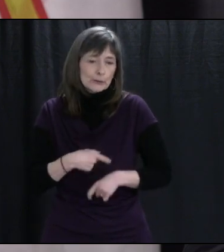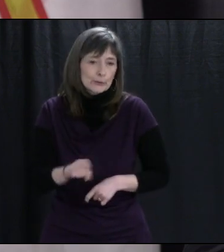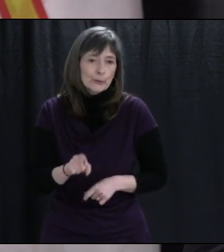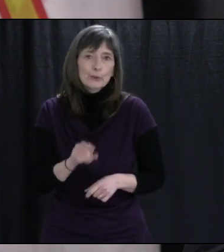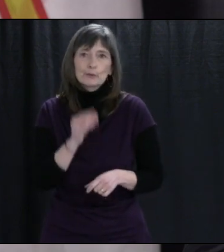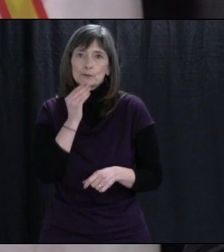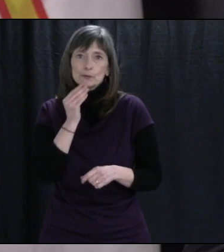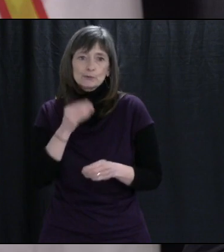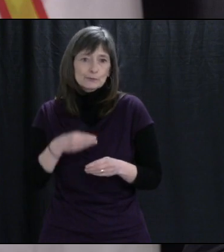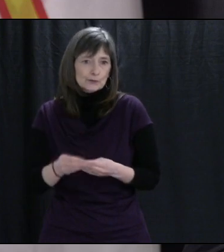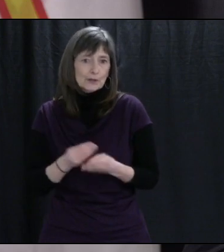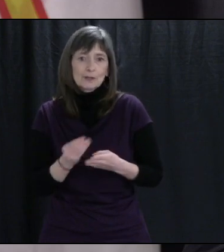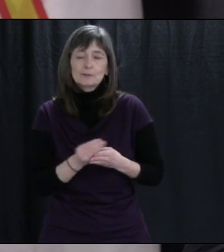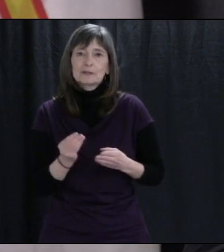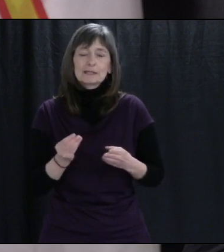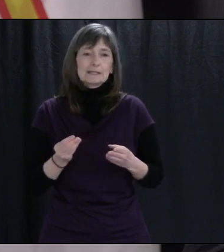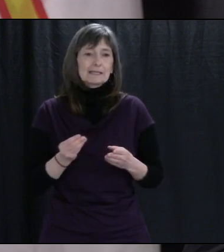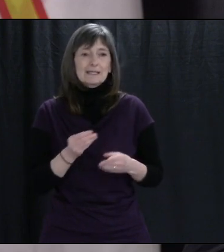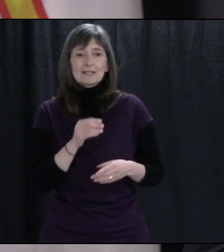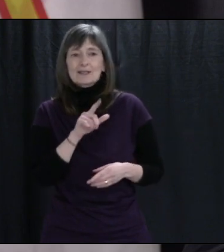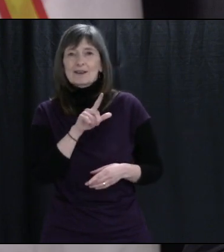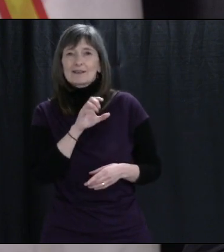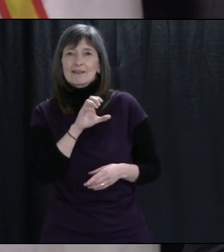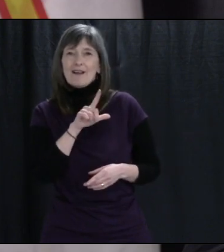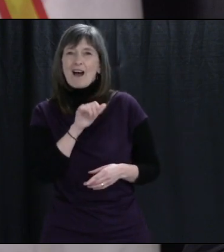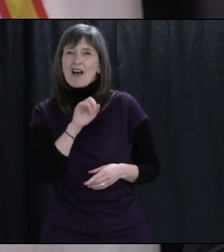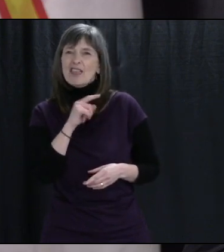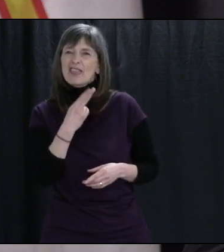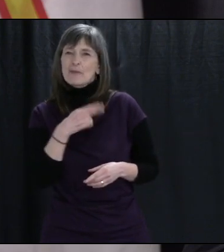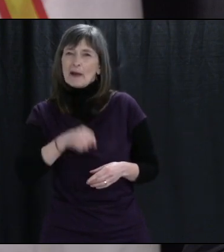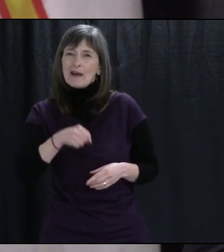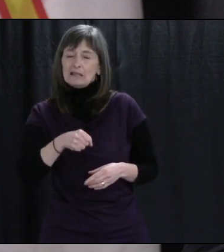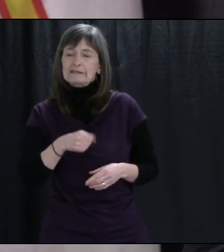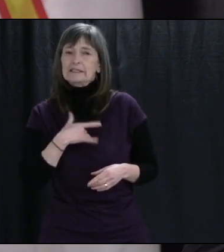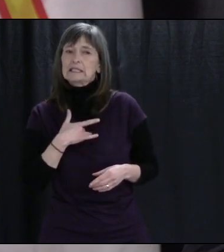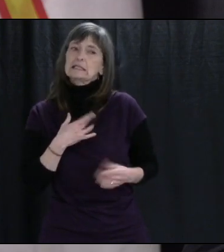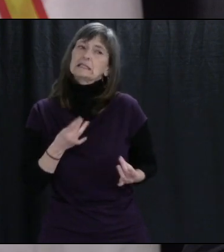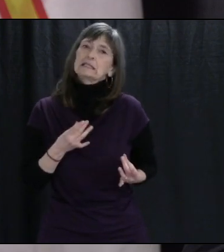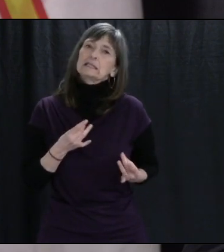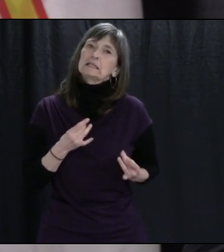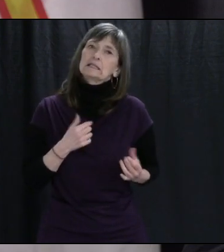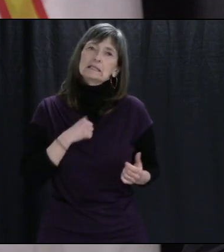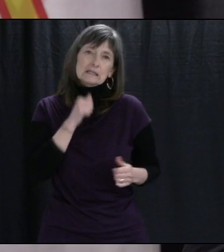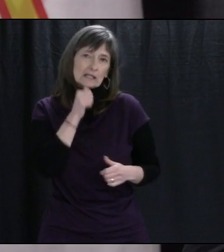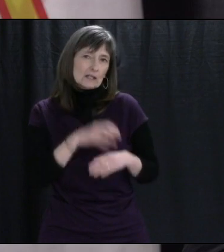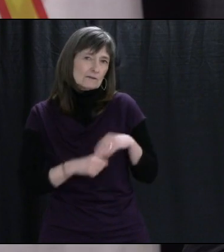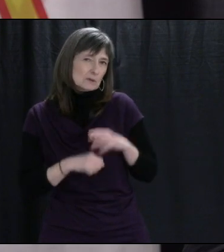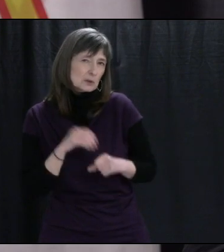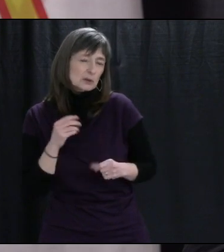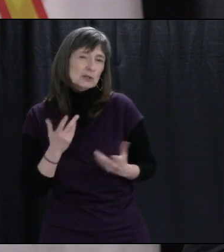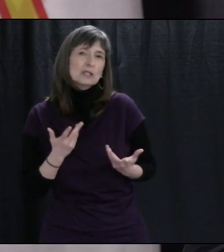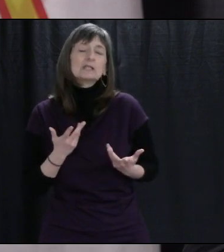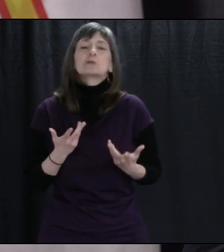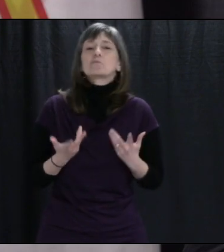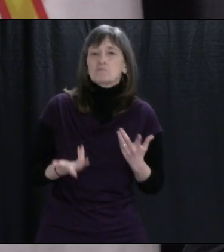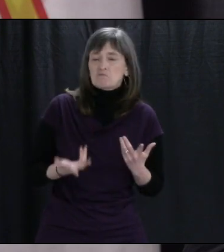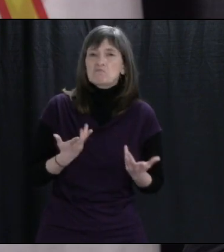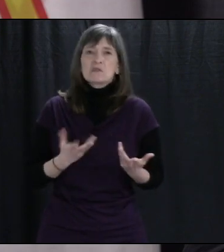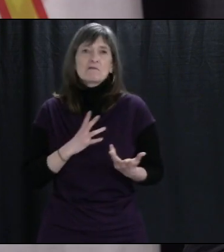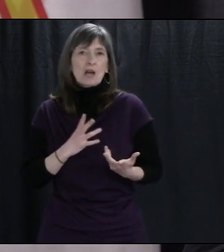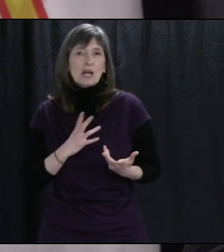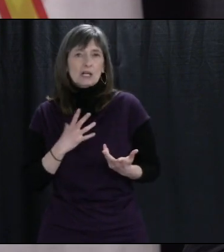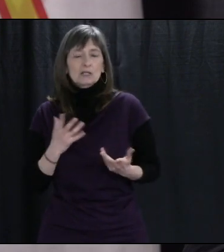workers, and some of the things around cloth bags that they would have seen. And there was a degree of people being uncomfortable, so we want to respond to